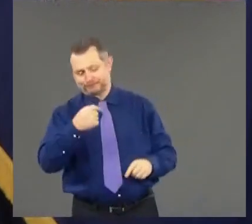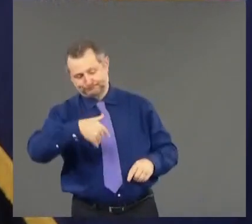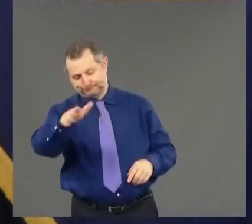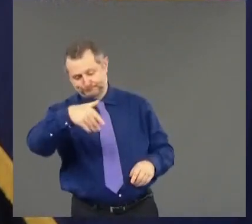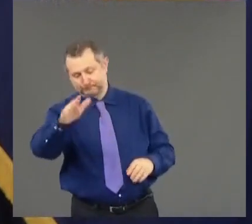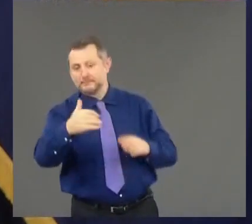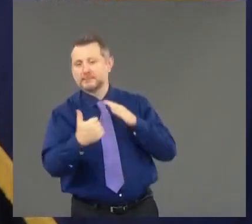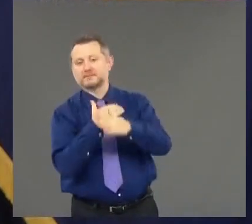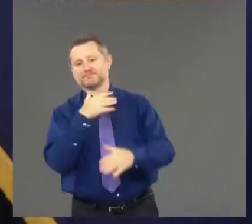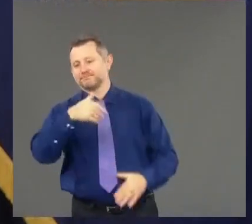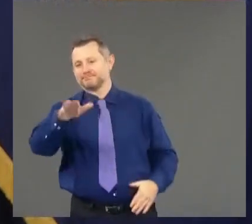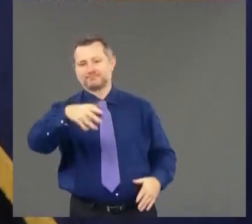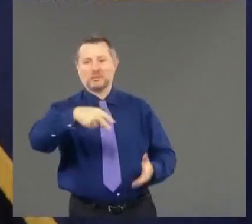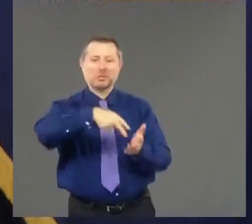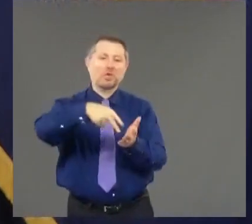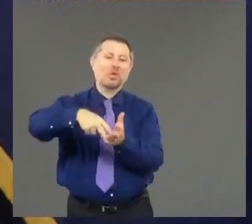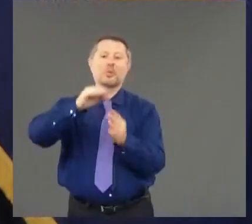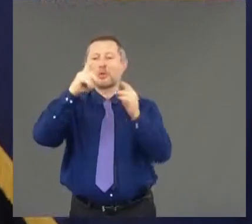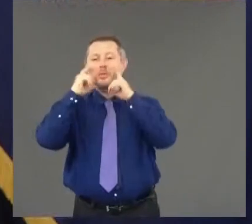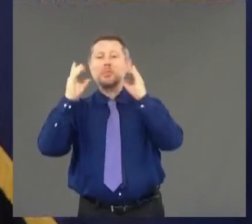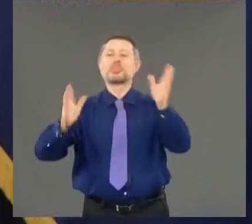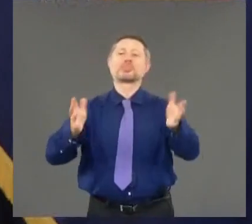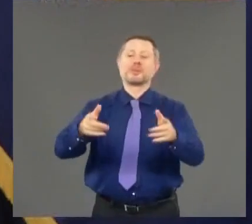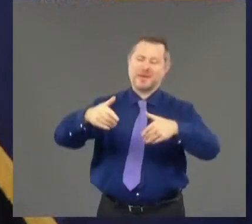store. You have to move along.